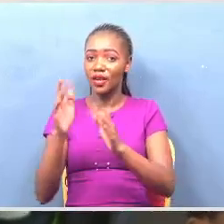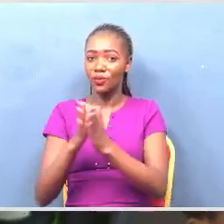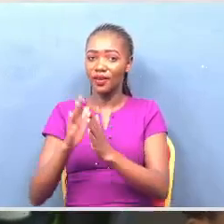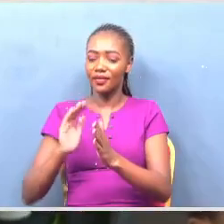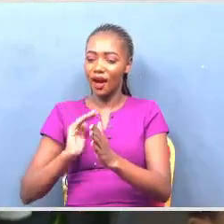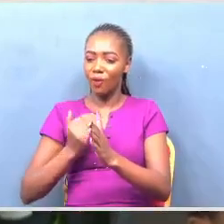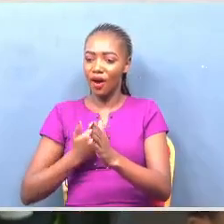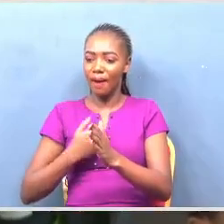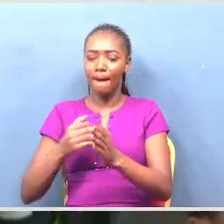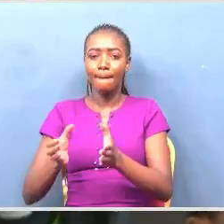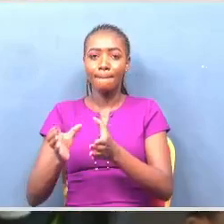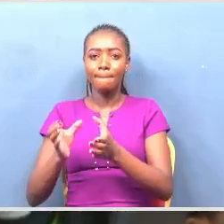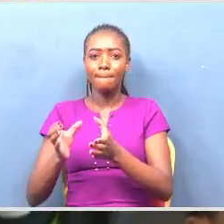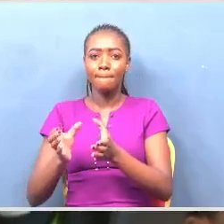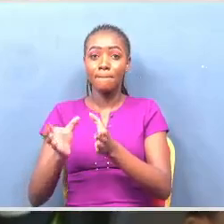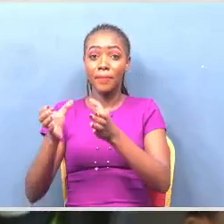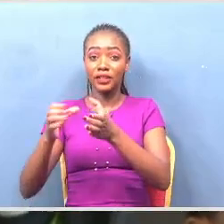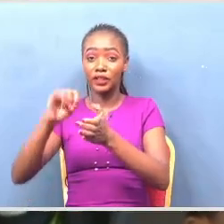Jubilee.